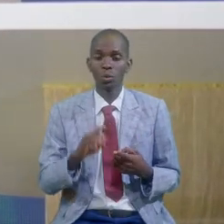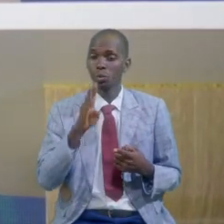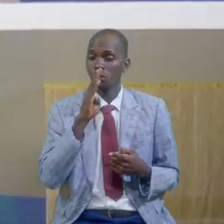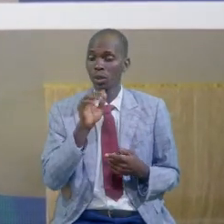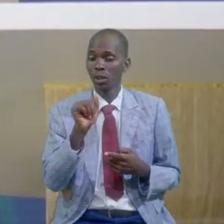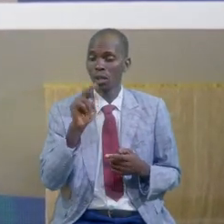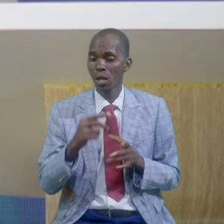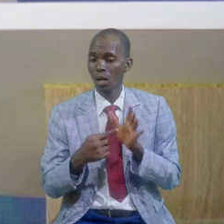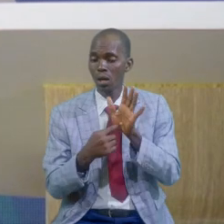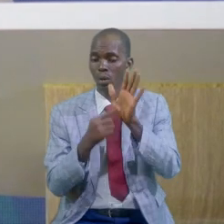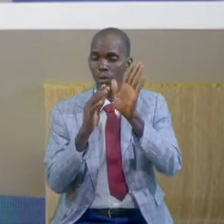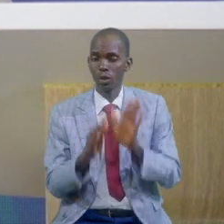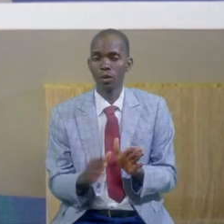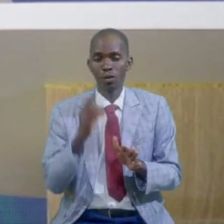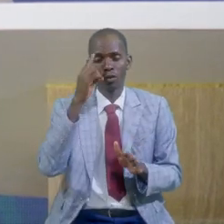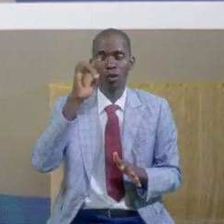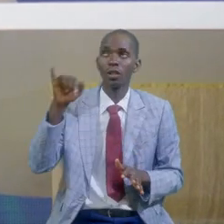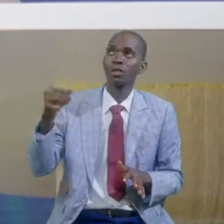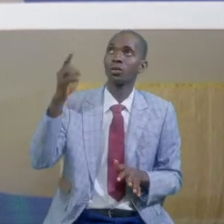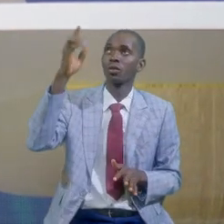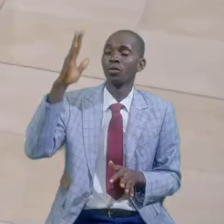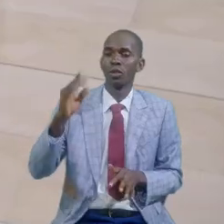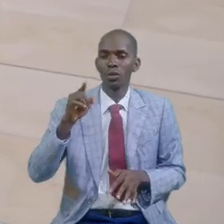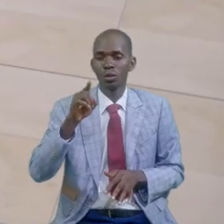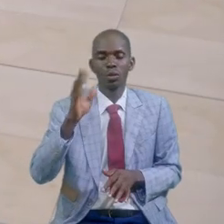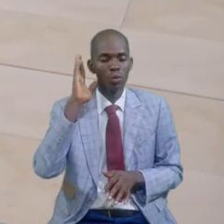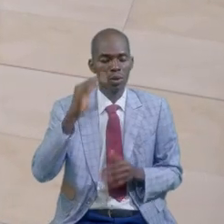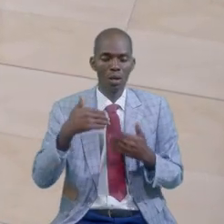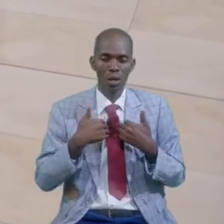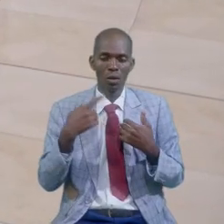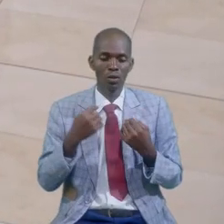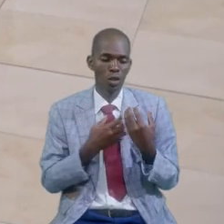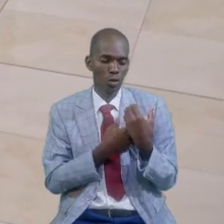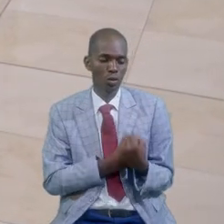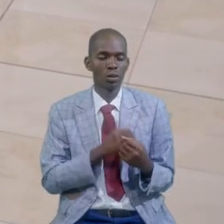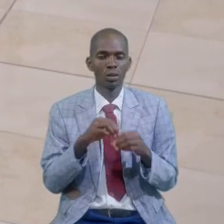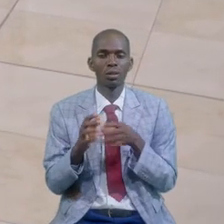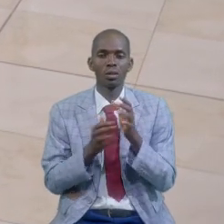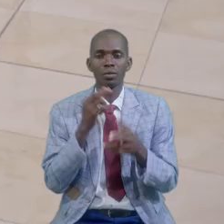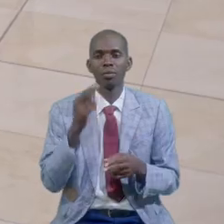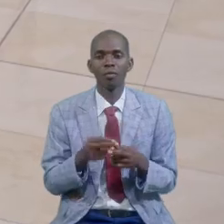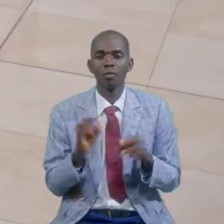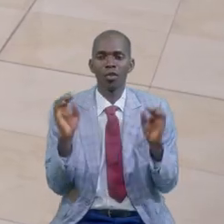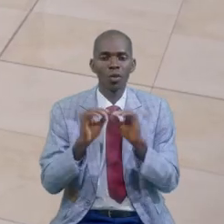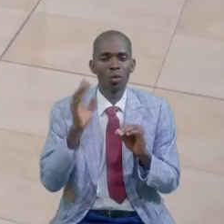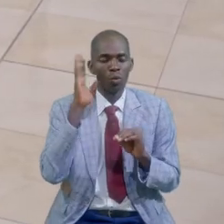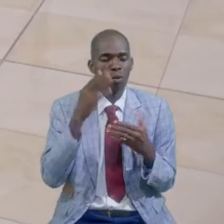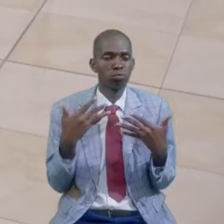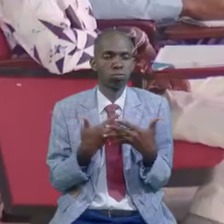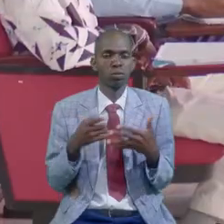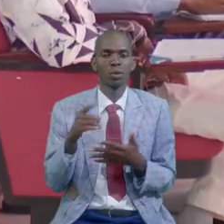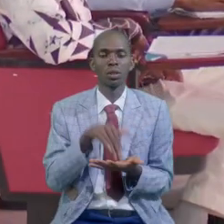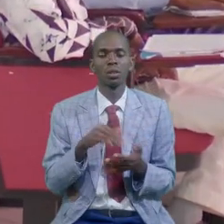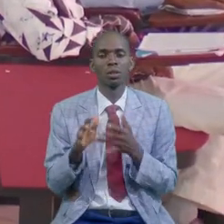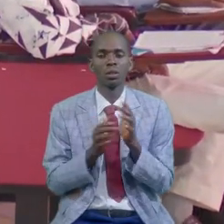for Jehovah. You have the courage. Yeah. Nothing will move you. Yeah.